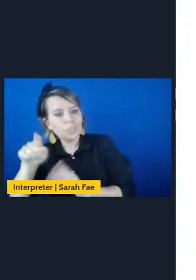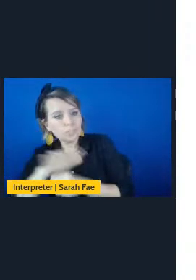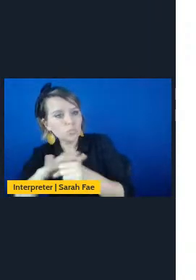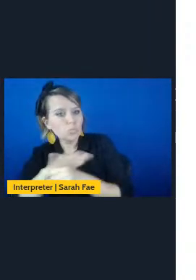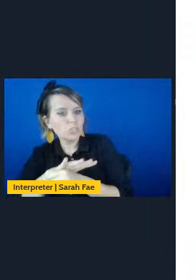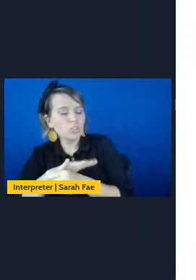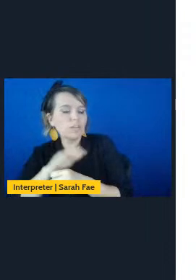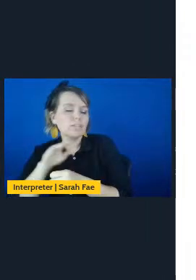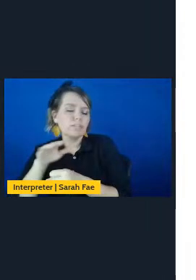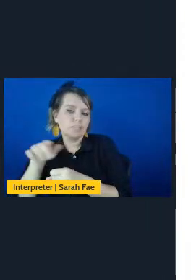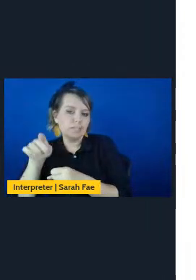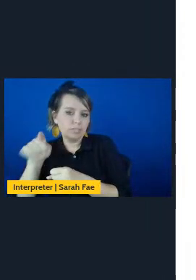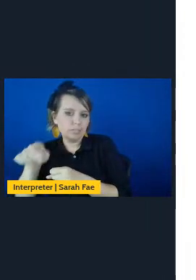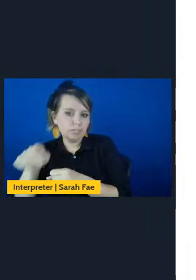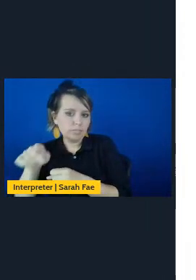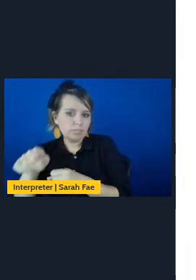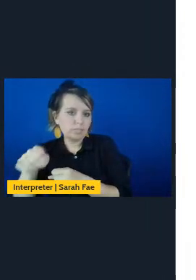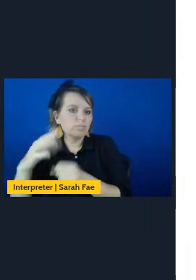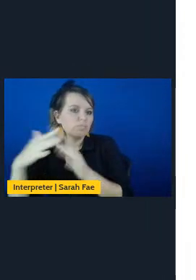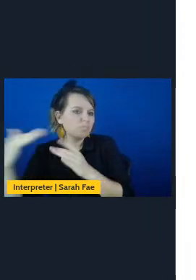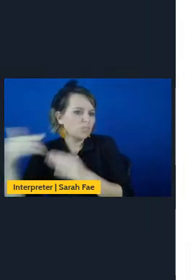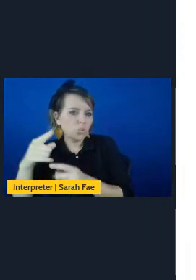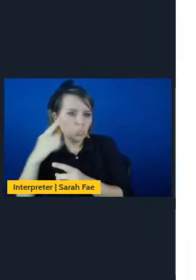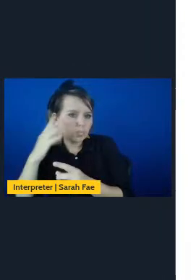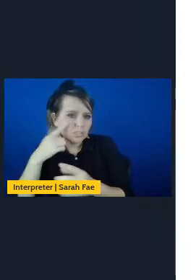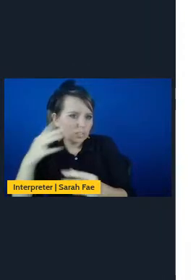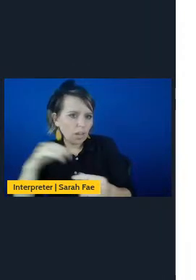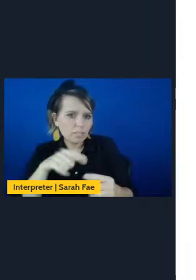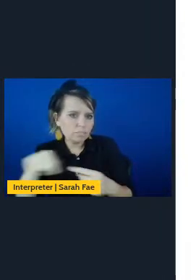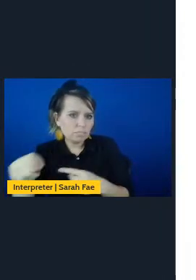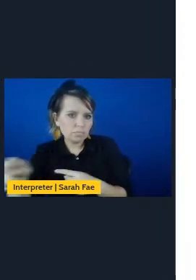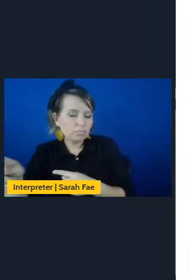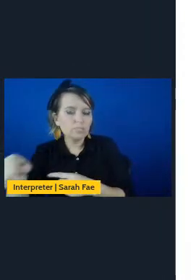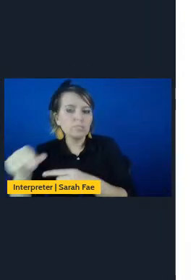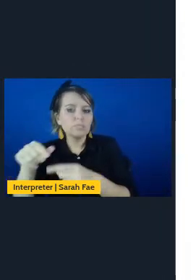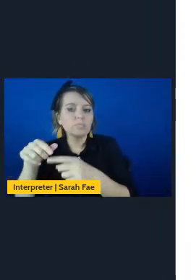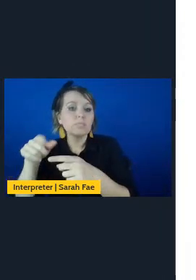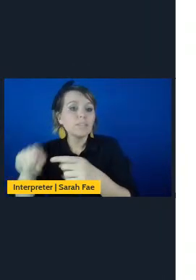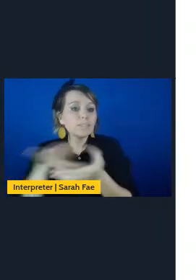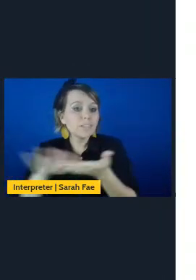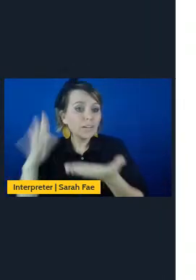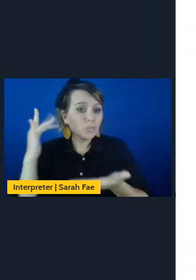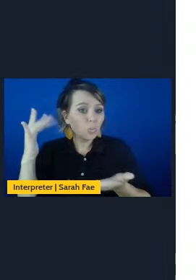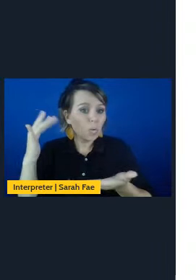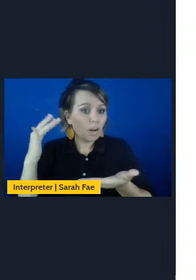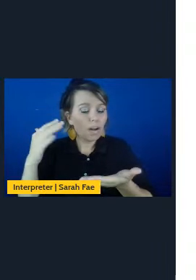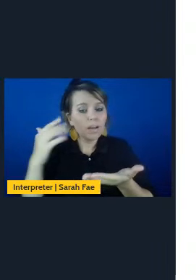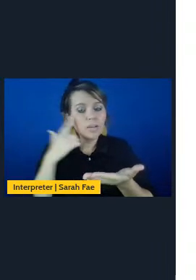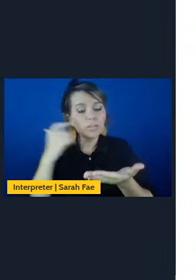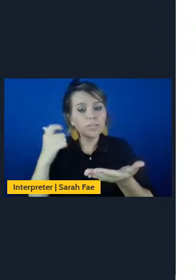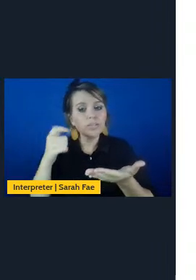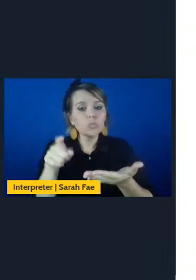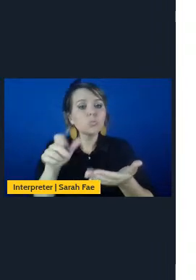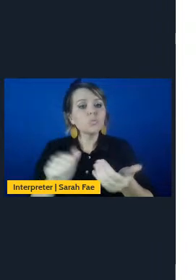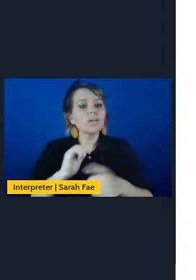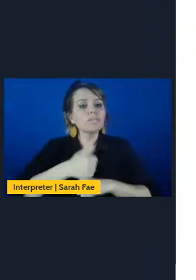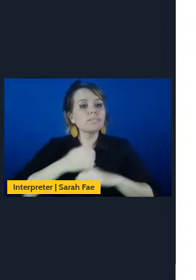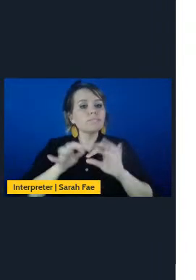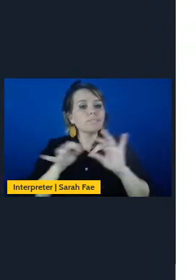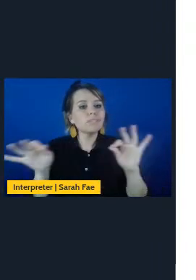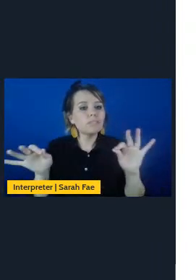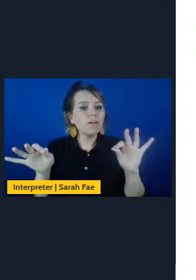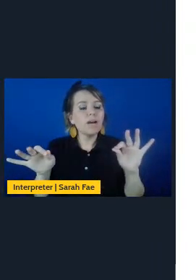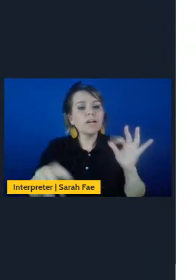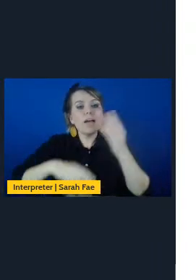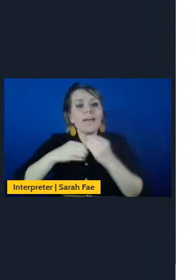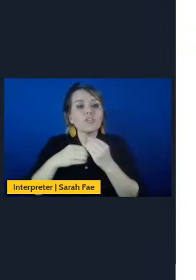this account, and so on. This is nice because you can also define additional parameters